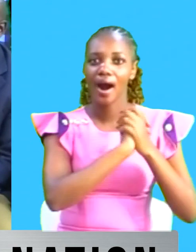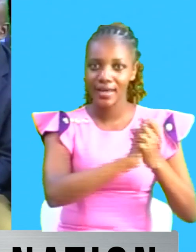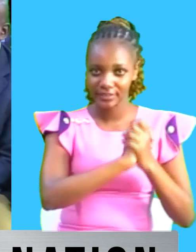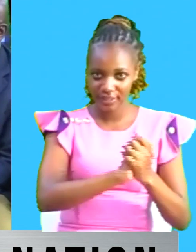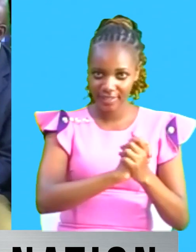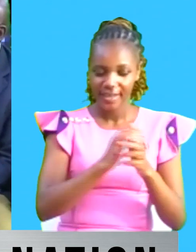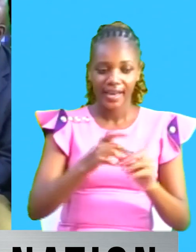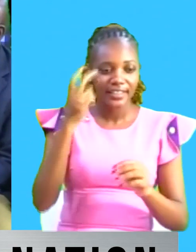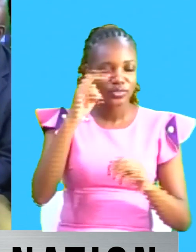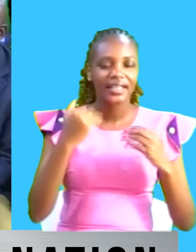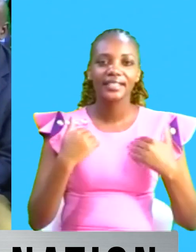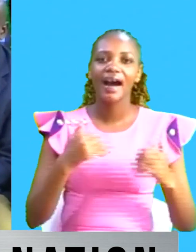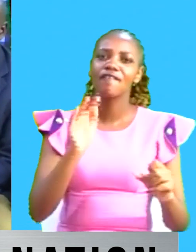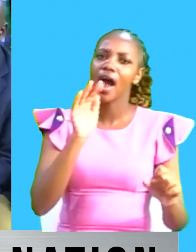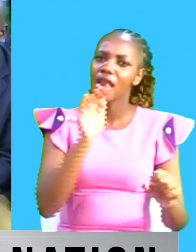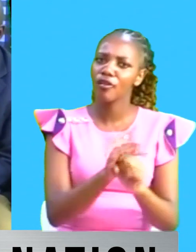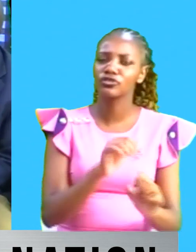it had a lot of